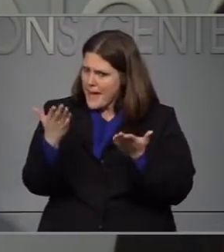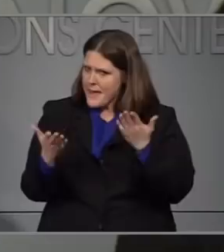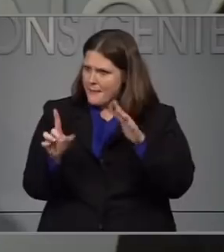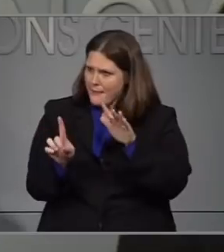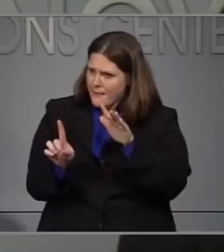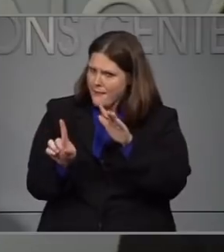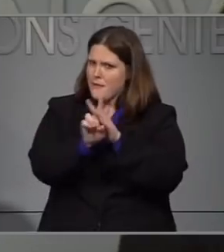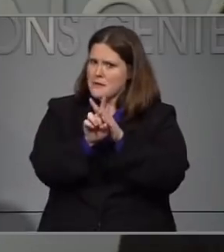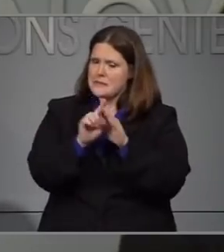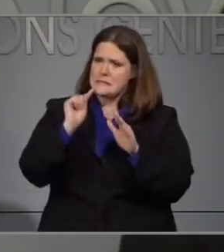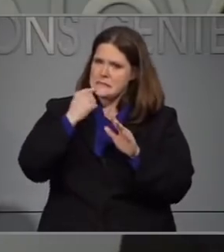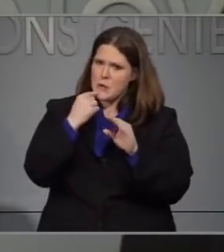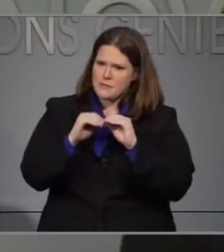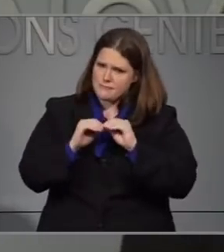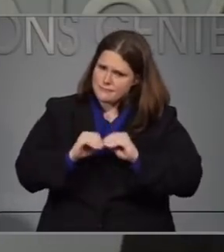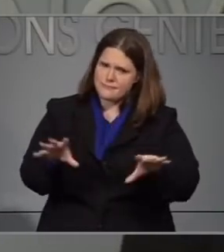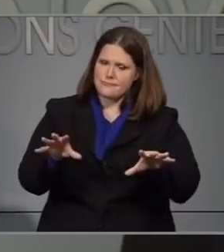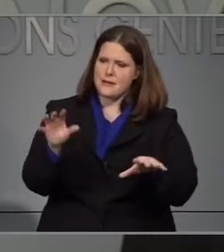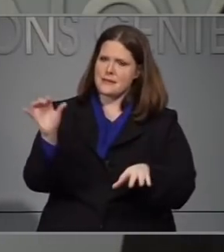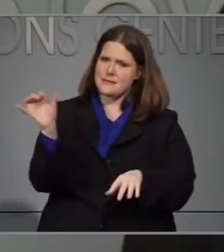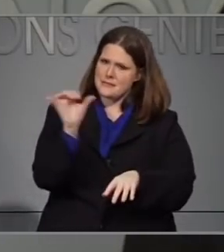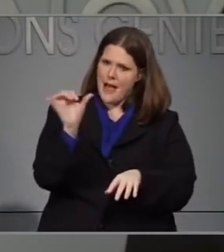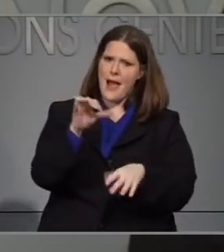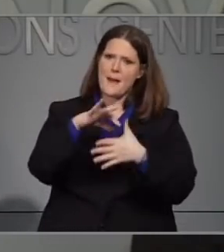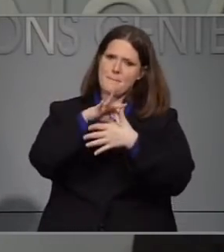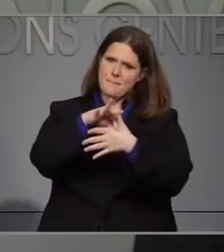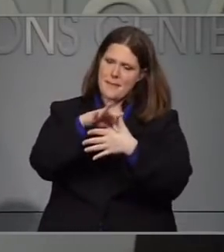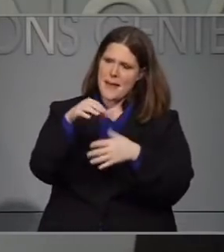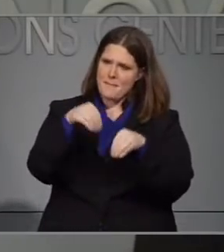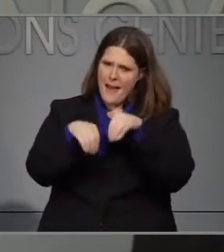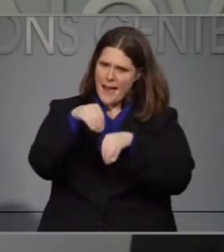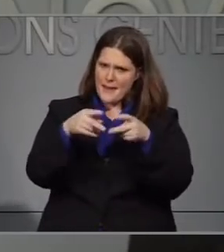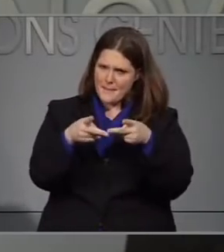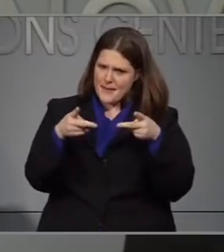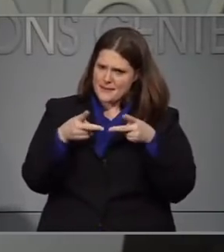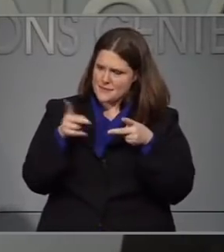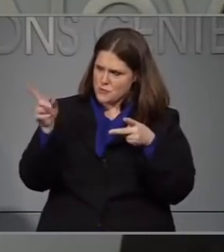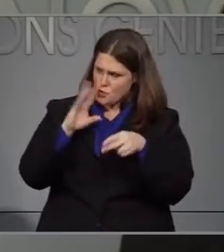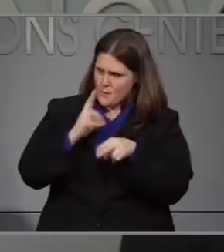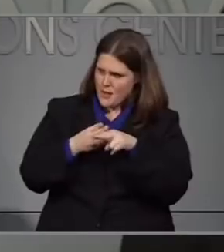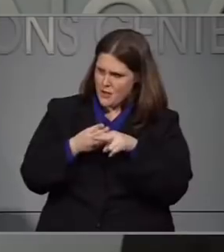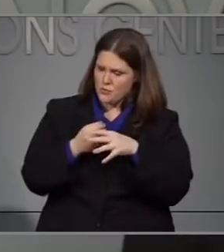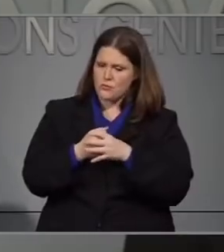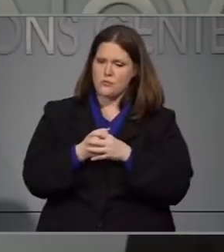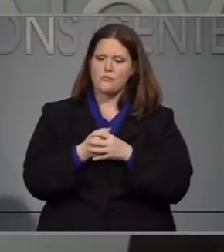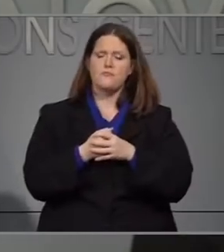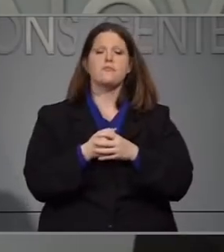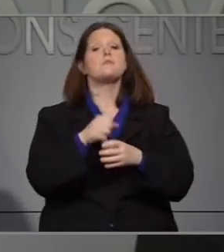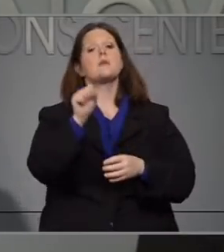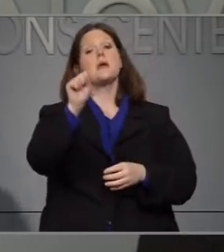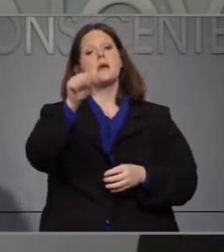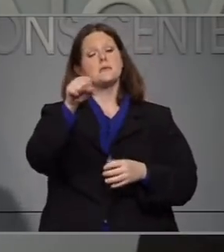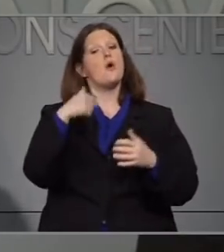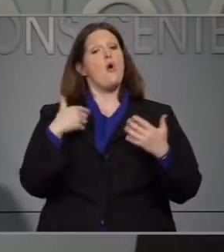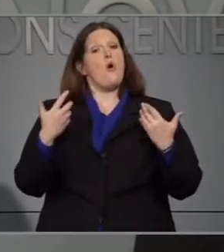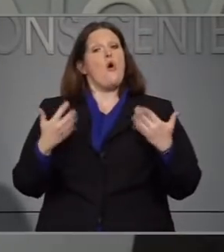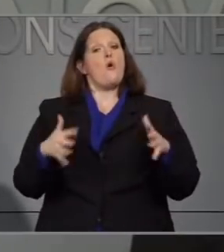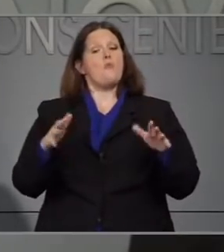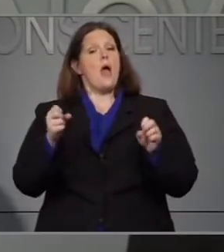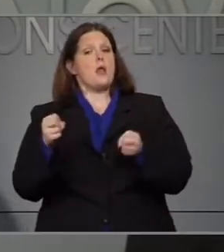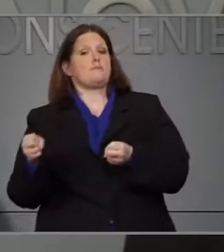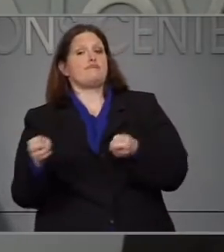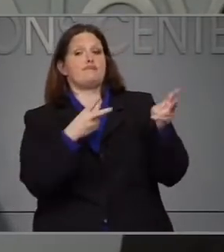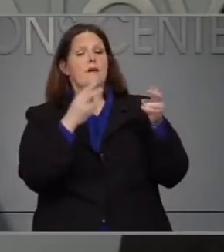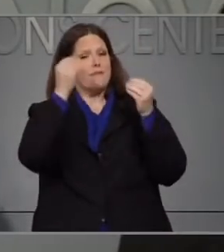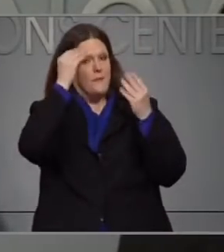a particularly serious outbreak, such as some of the meatpacking plants you alluded to earlier? Sure. Well, we already put data up on our website on all